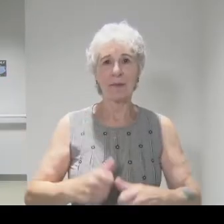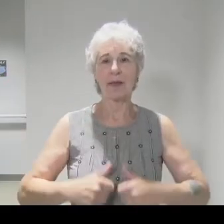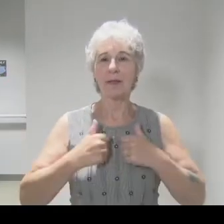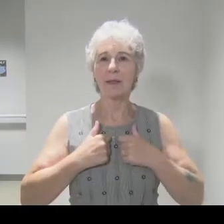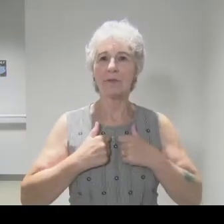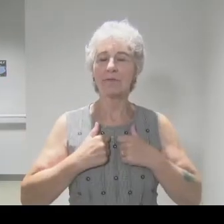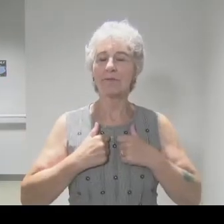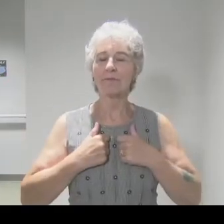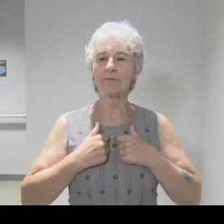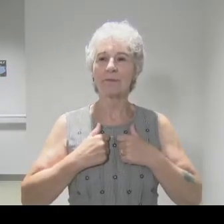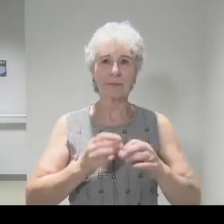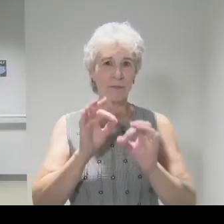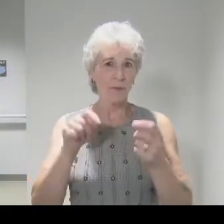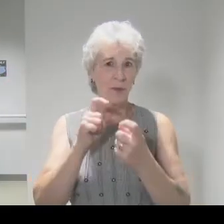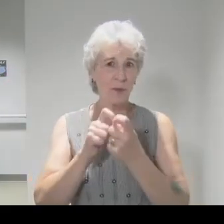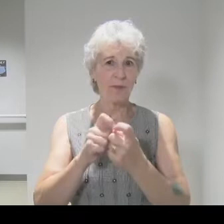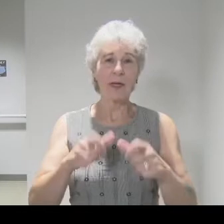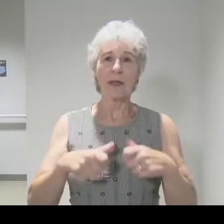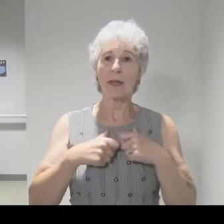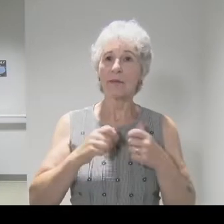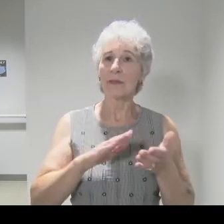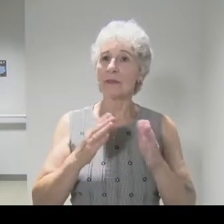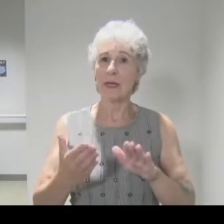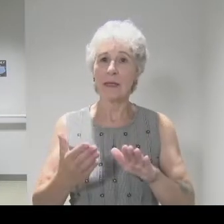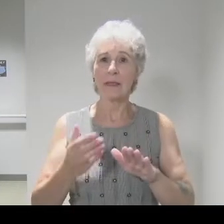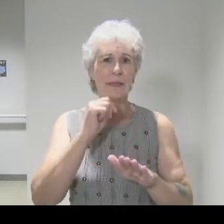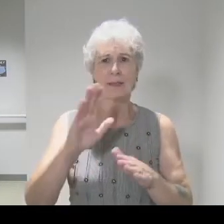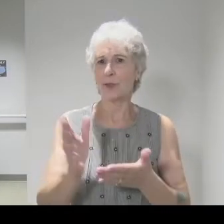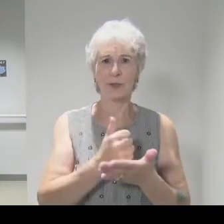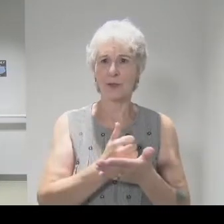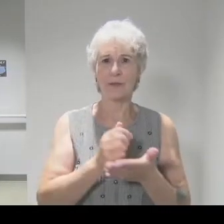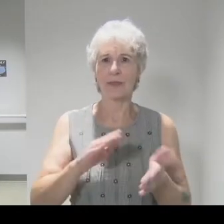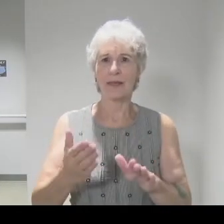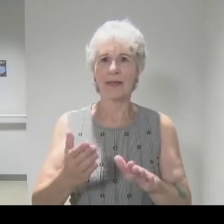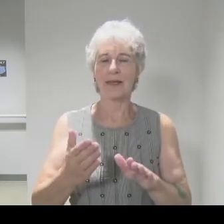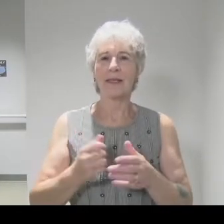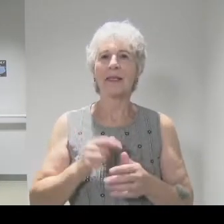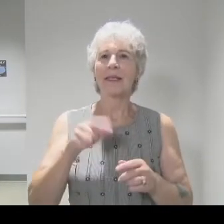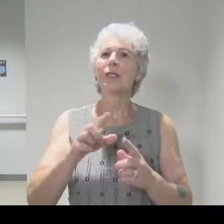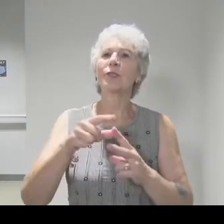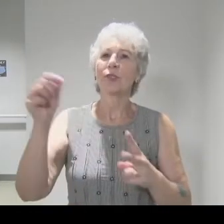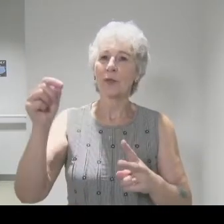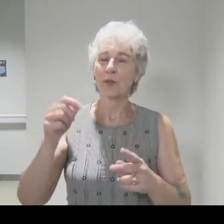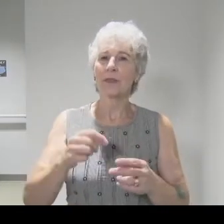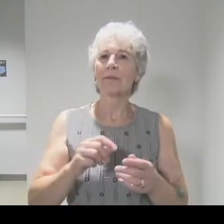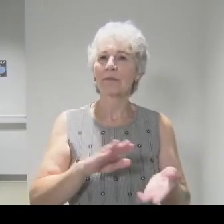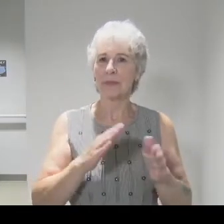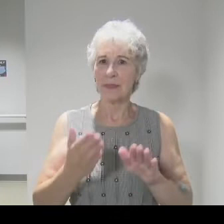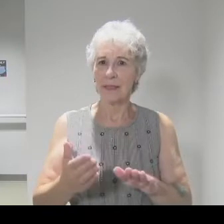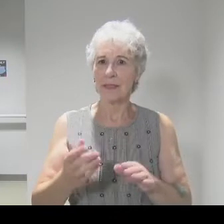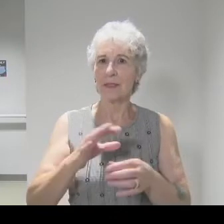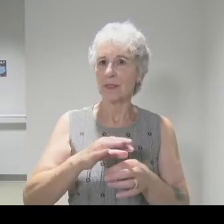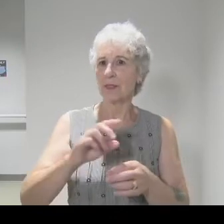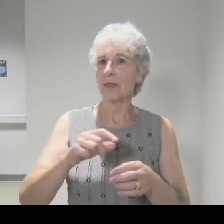life, and he died even though he didn't deserve to die. Because your word says, the soul that